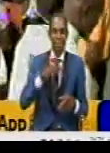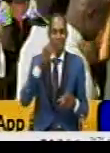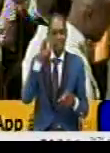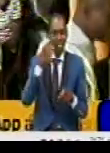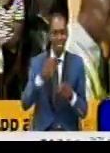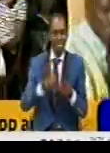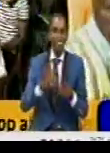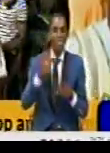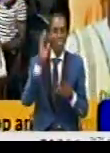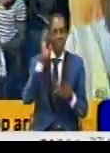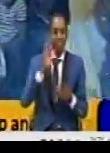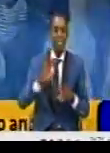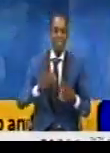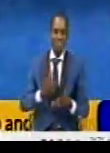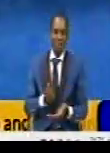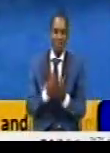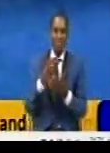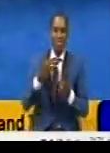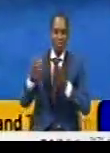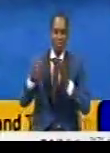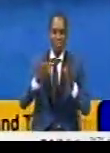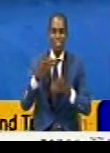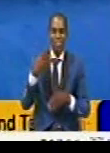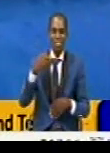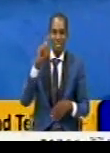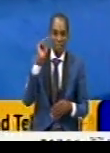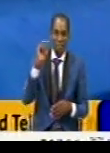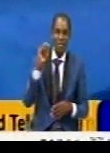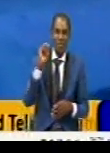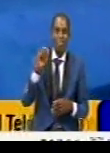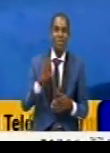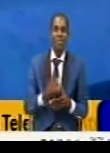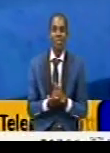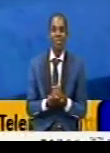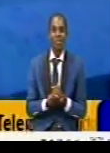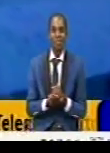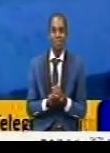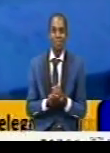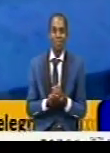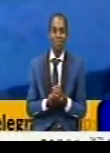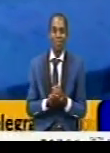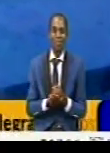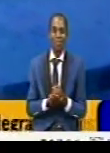This, my brother, will complete the rest of the testimony.